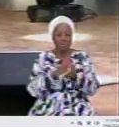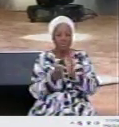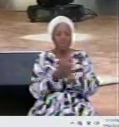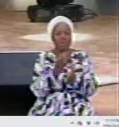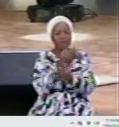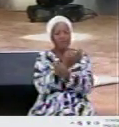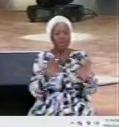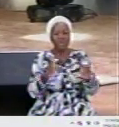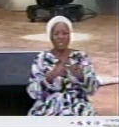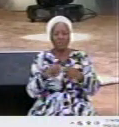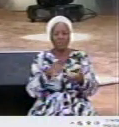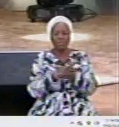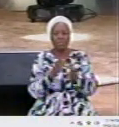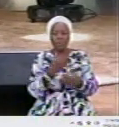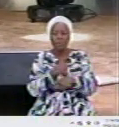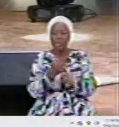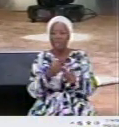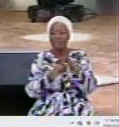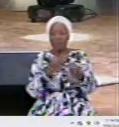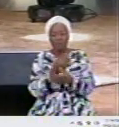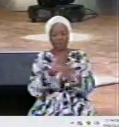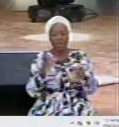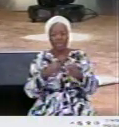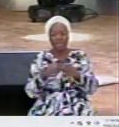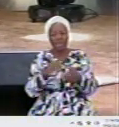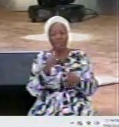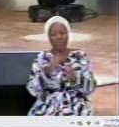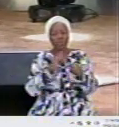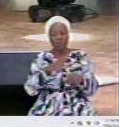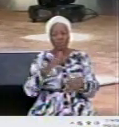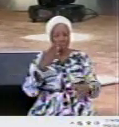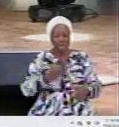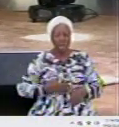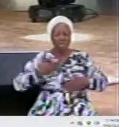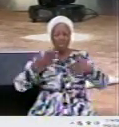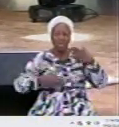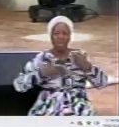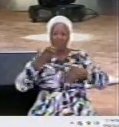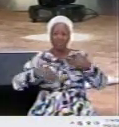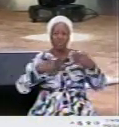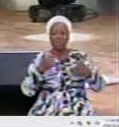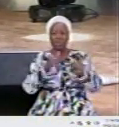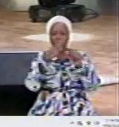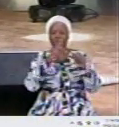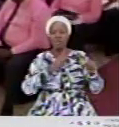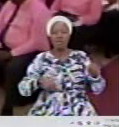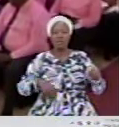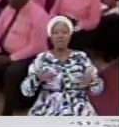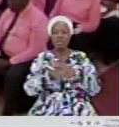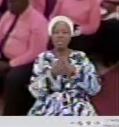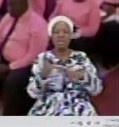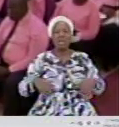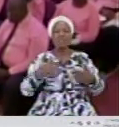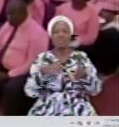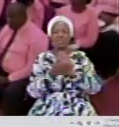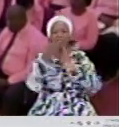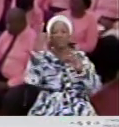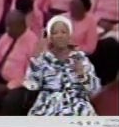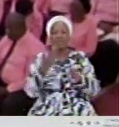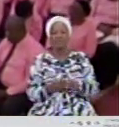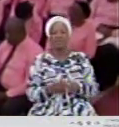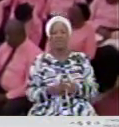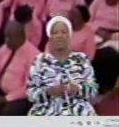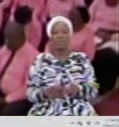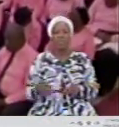other people free. And everybody will enjoy the blessings of the Lord in their lives in Jesus' name.